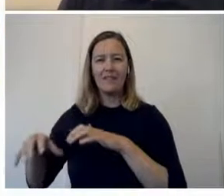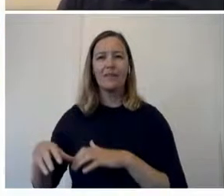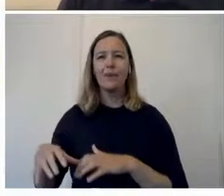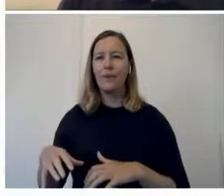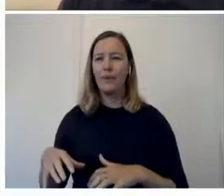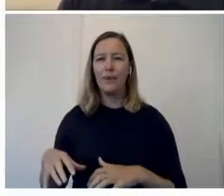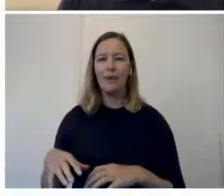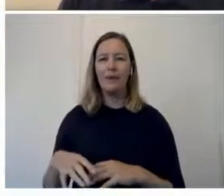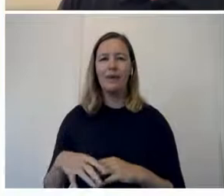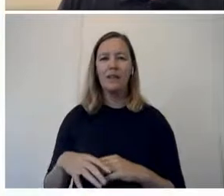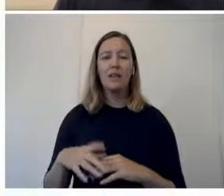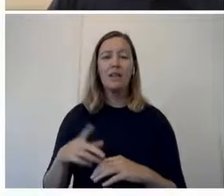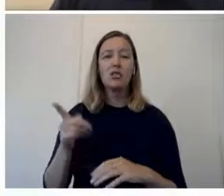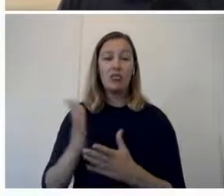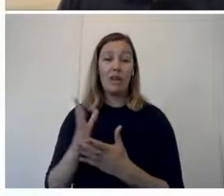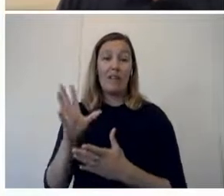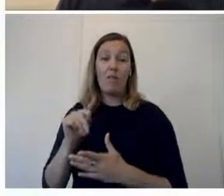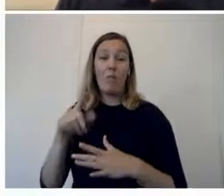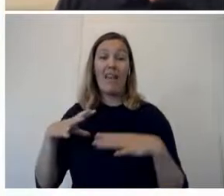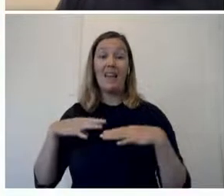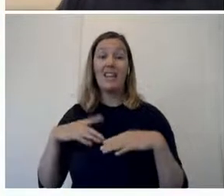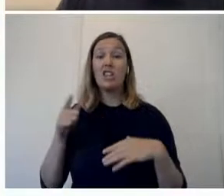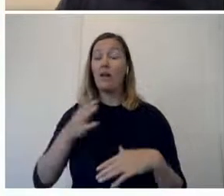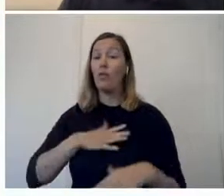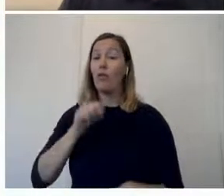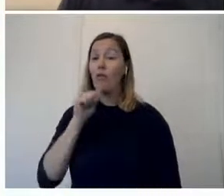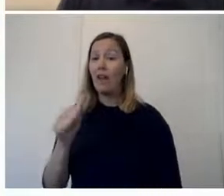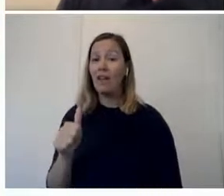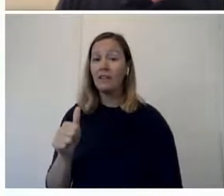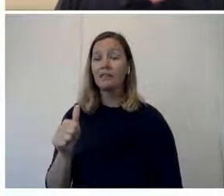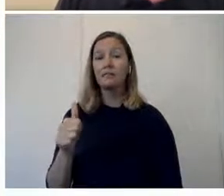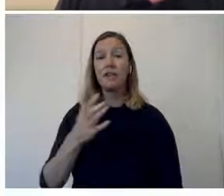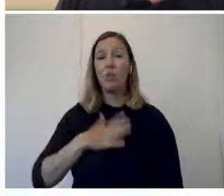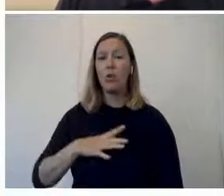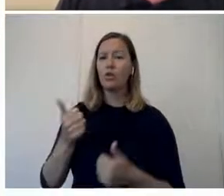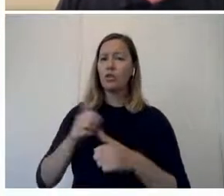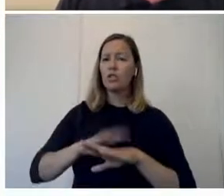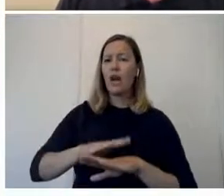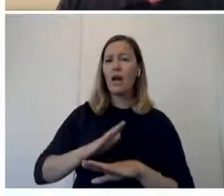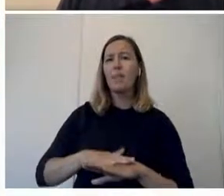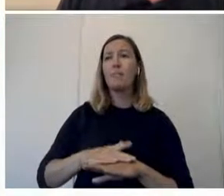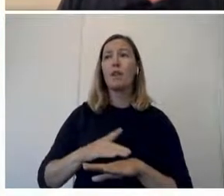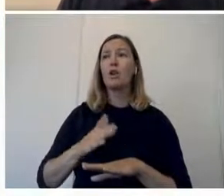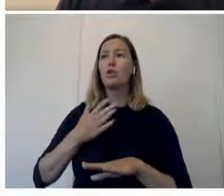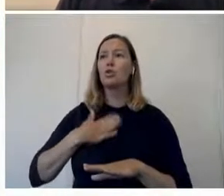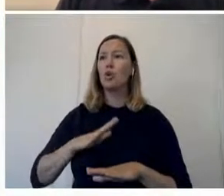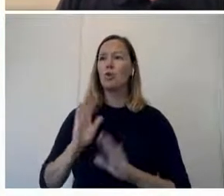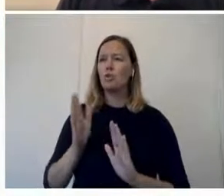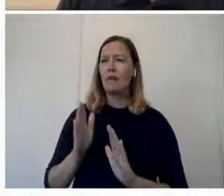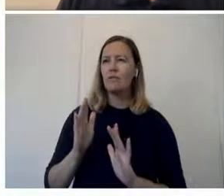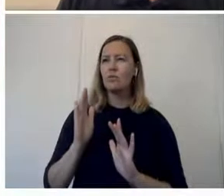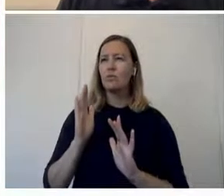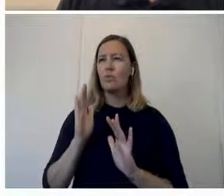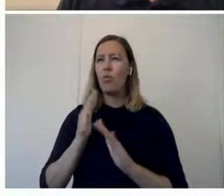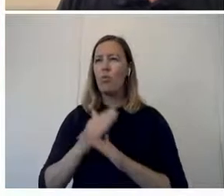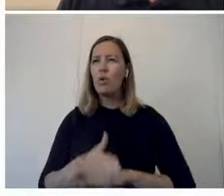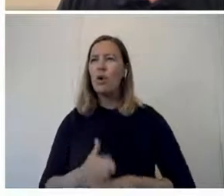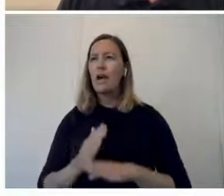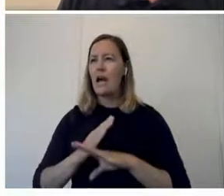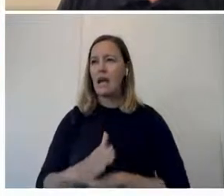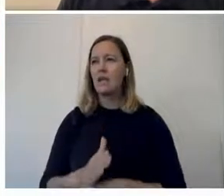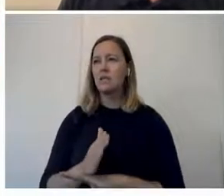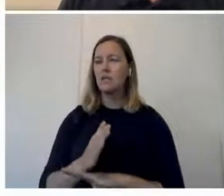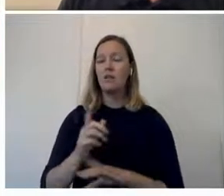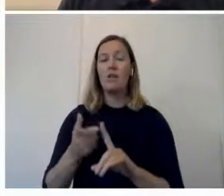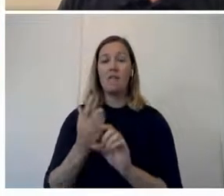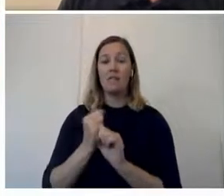fun. They want to be distracted. They want to have a good time. They don't want to work too hard. So, you know, they don't want to turn up to a